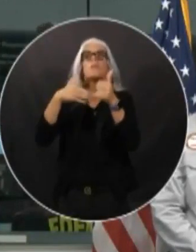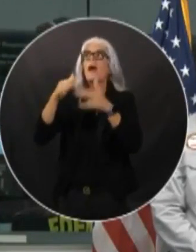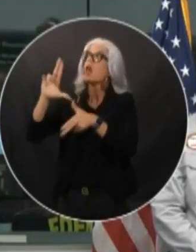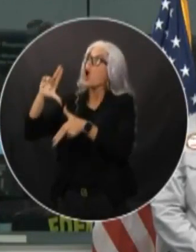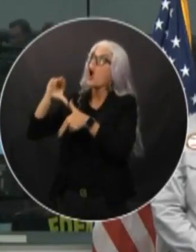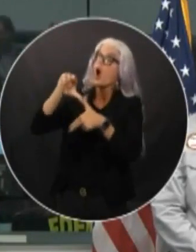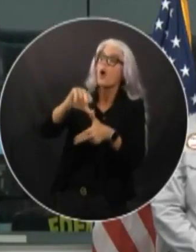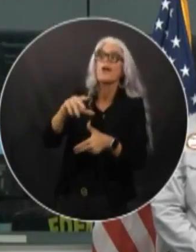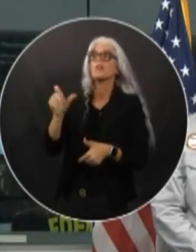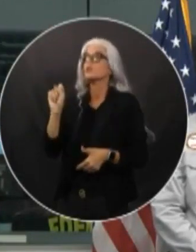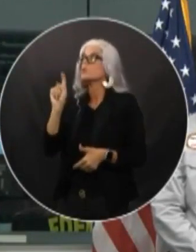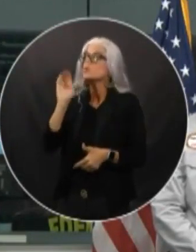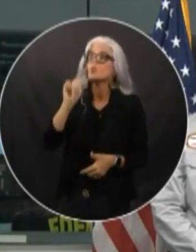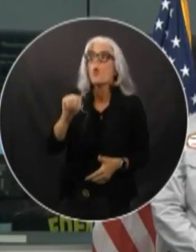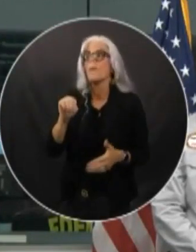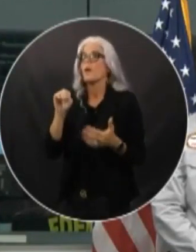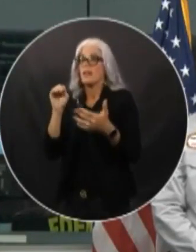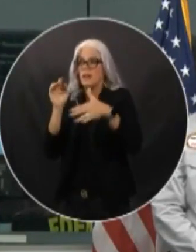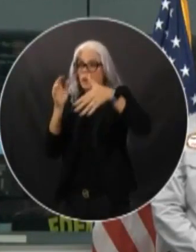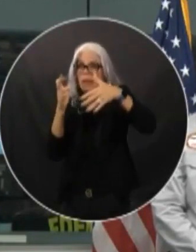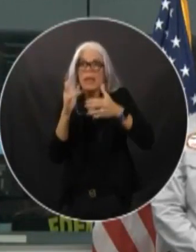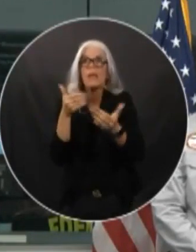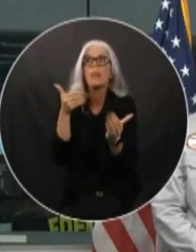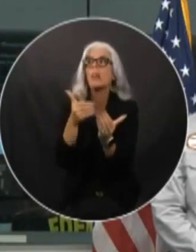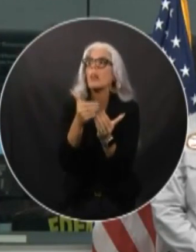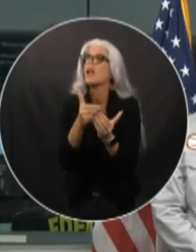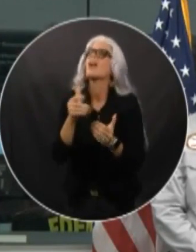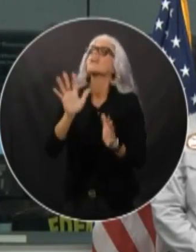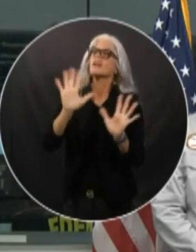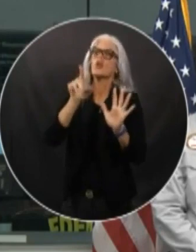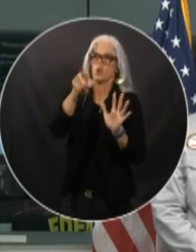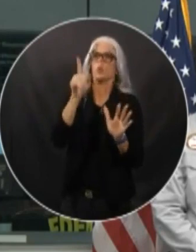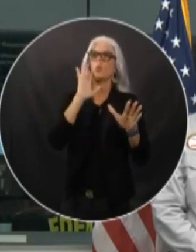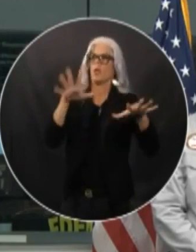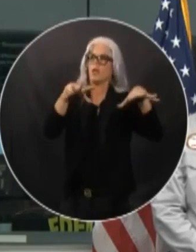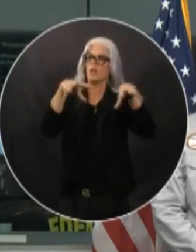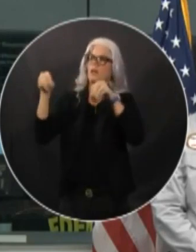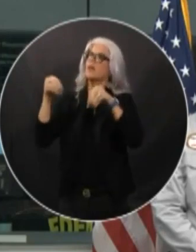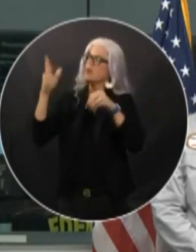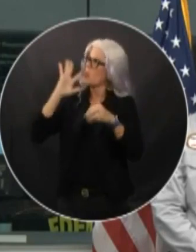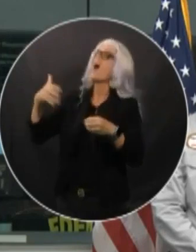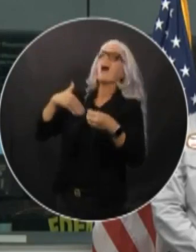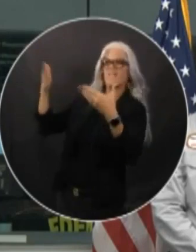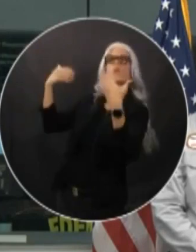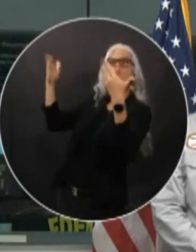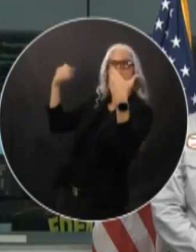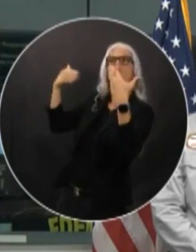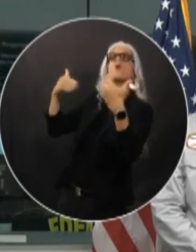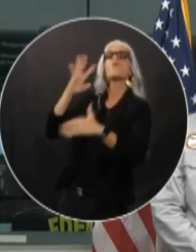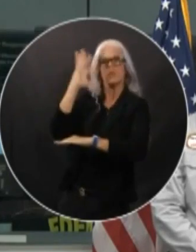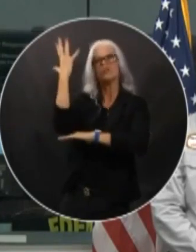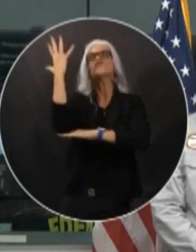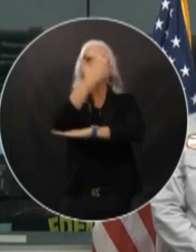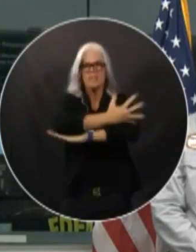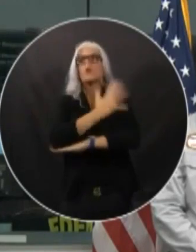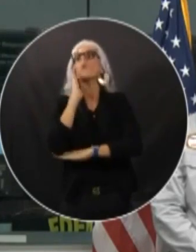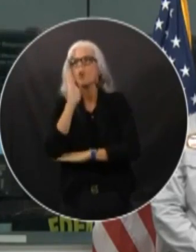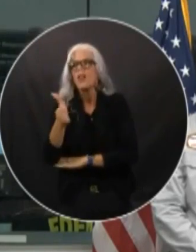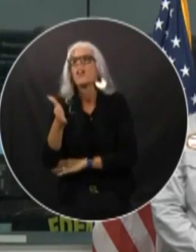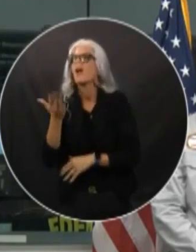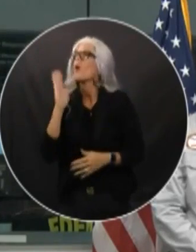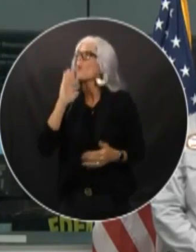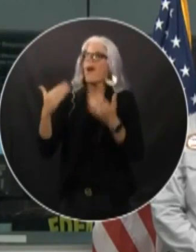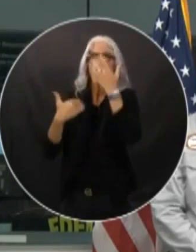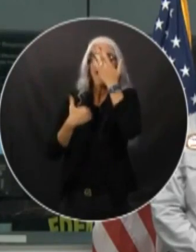storm doesn't hit your region, you're going to have really significant winds. It's going to knock over trees. It's going to cause interruptions. And so